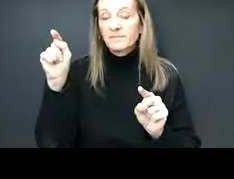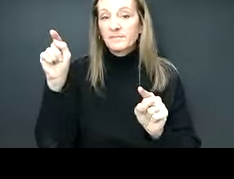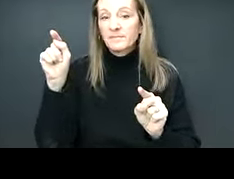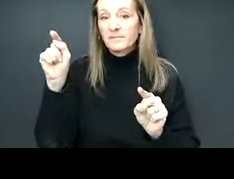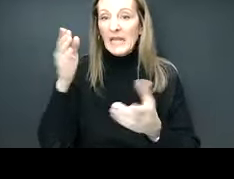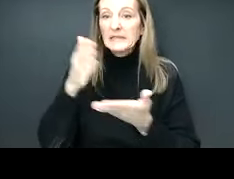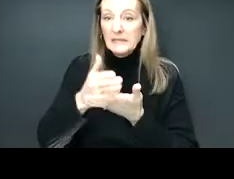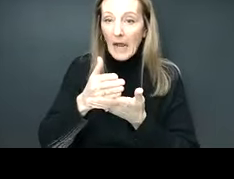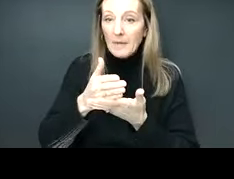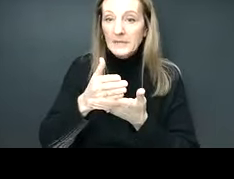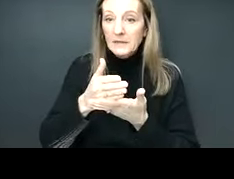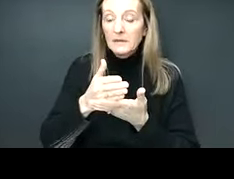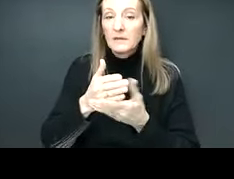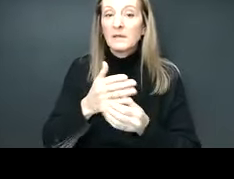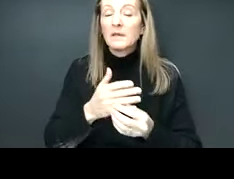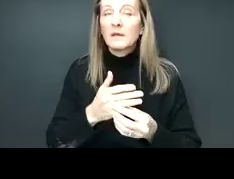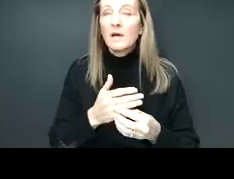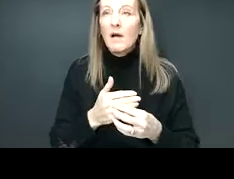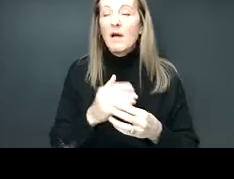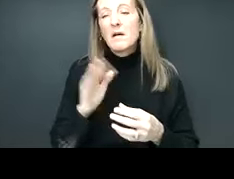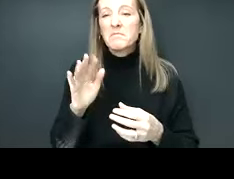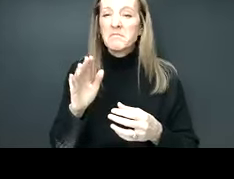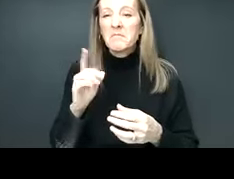stopped, and in the last about 1.75